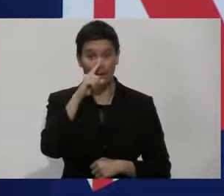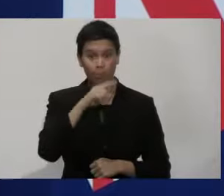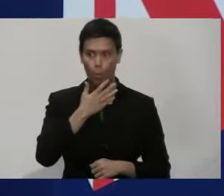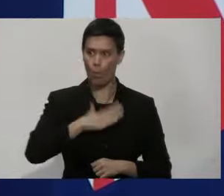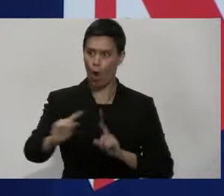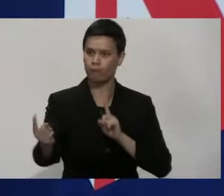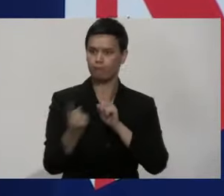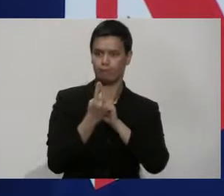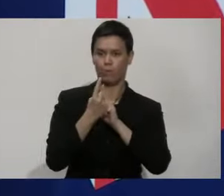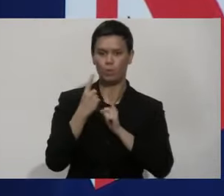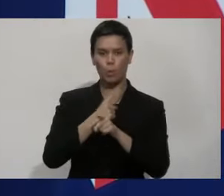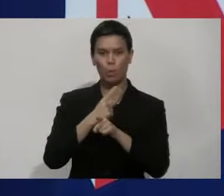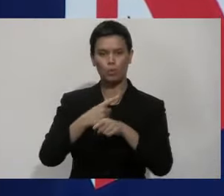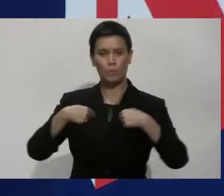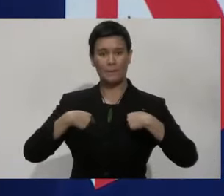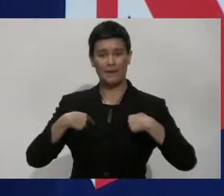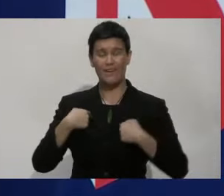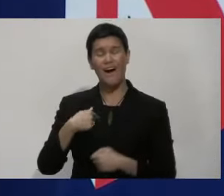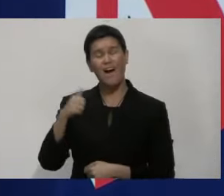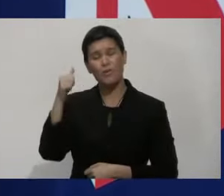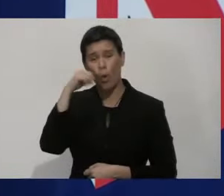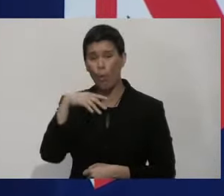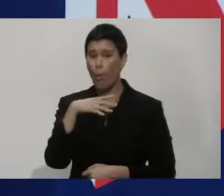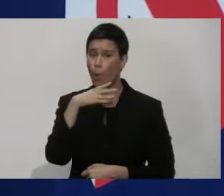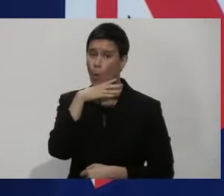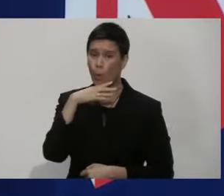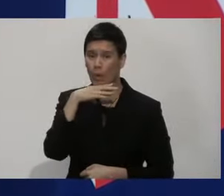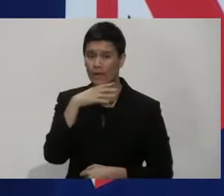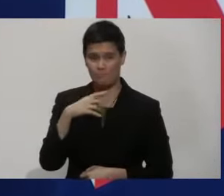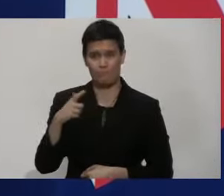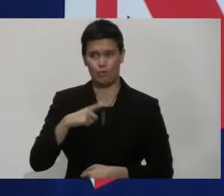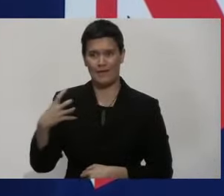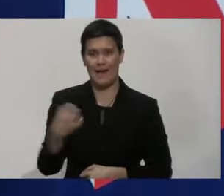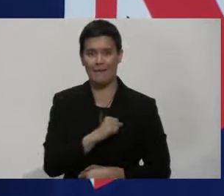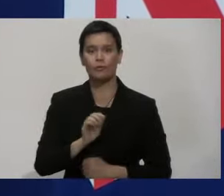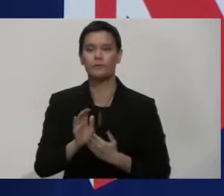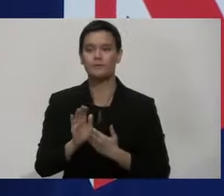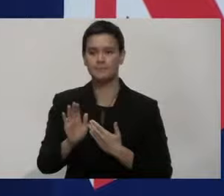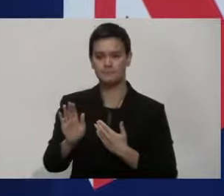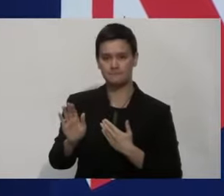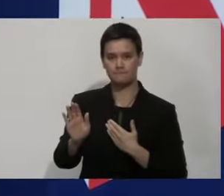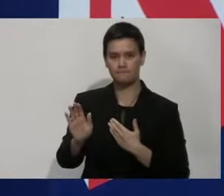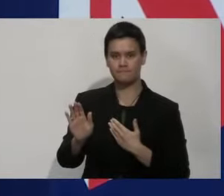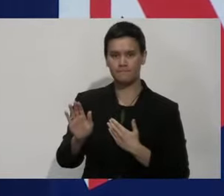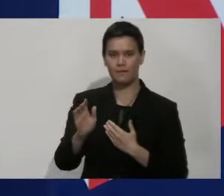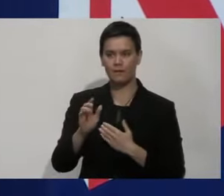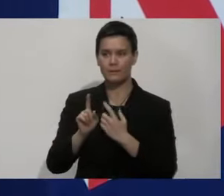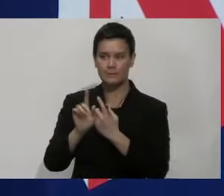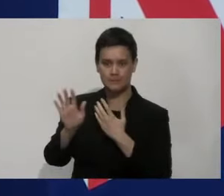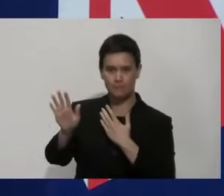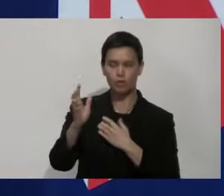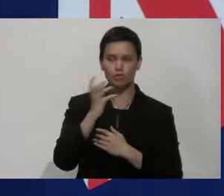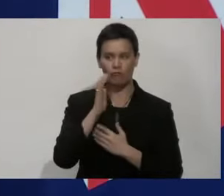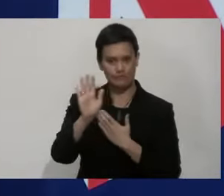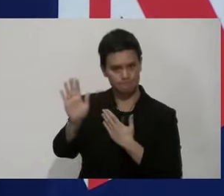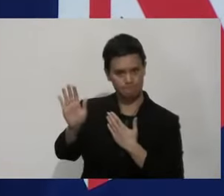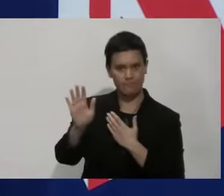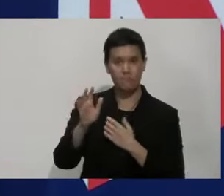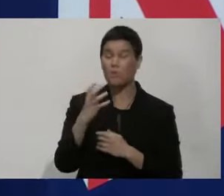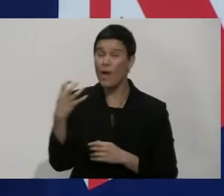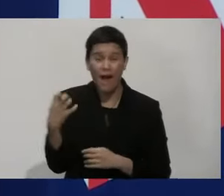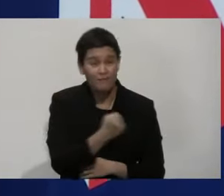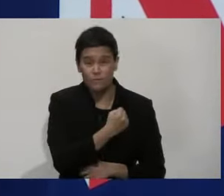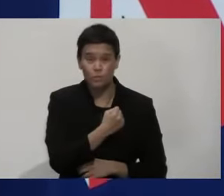in conversation, and I know it's awkward for New Zealanders to step back, to try and keep that distance. We just need to keep reminding